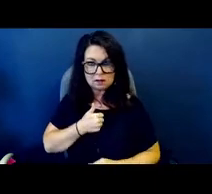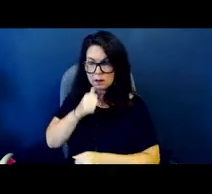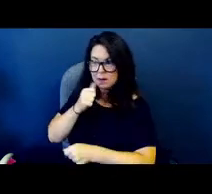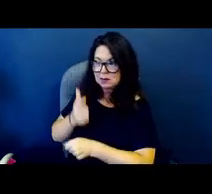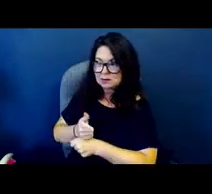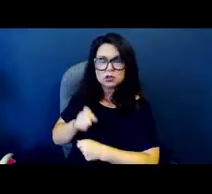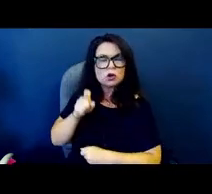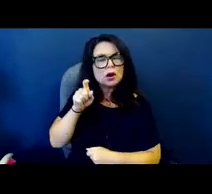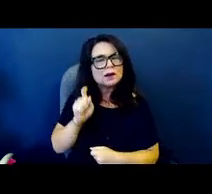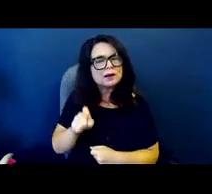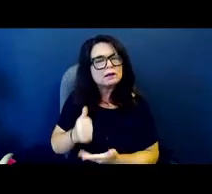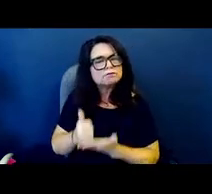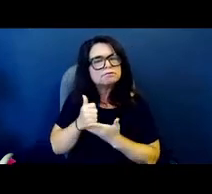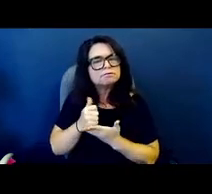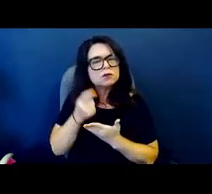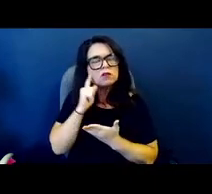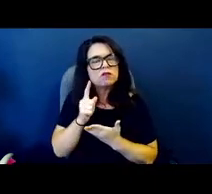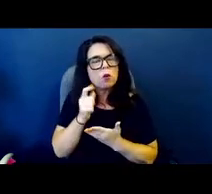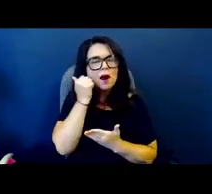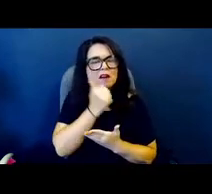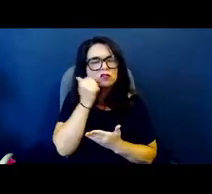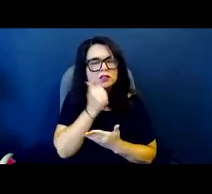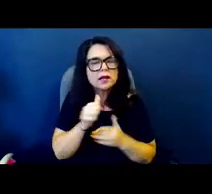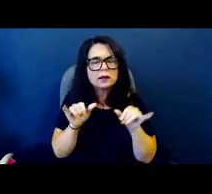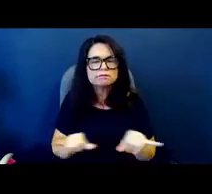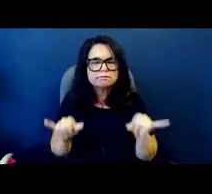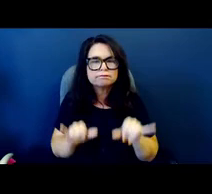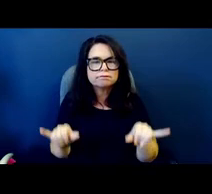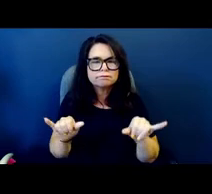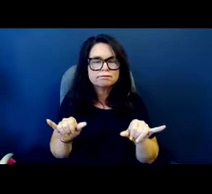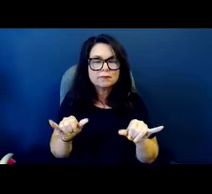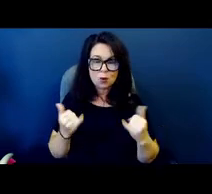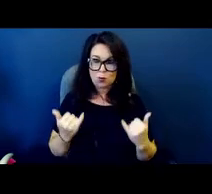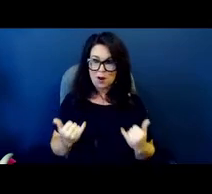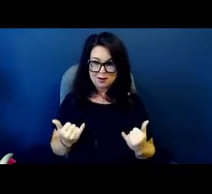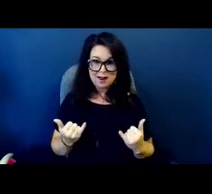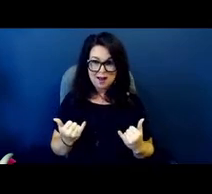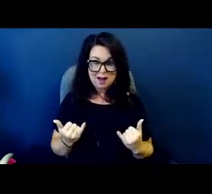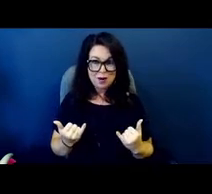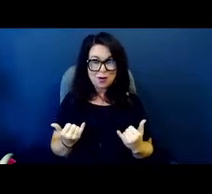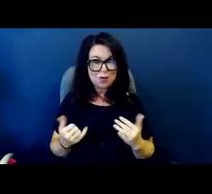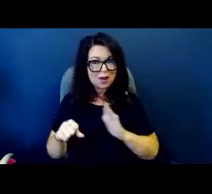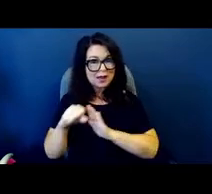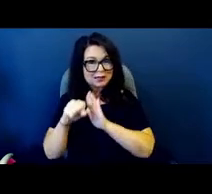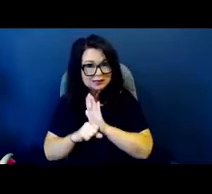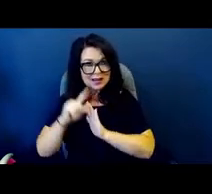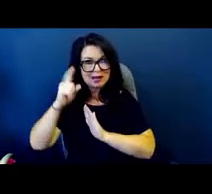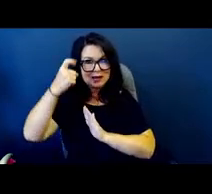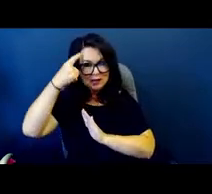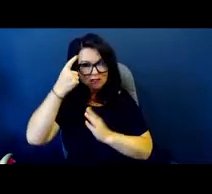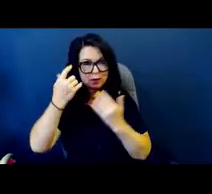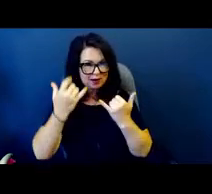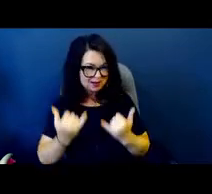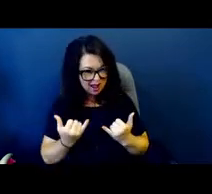daily living, those are the kinds of things that are under attack right now from state governments and from the